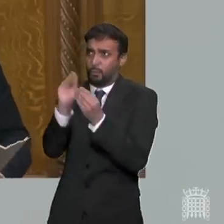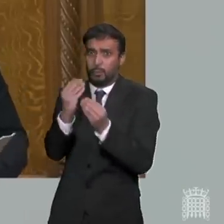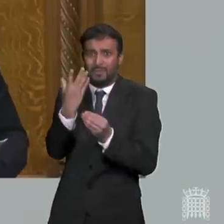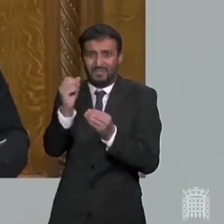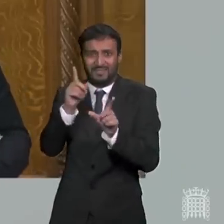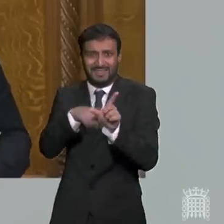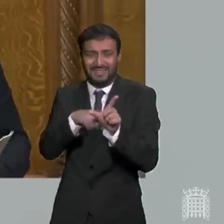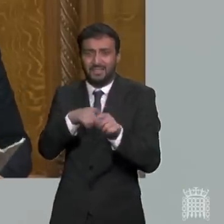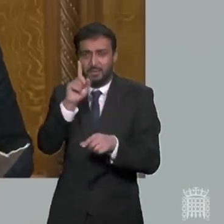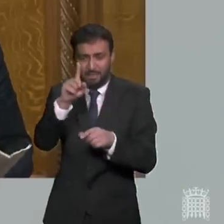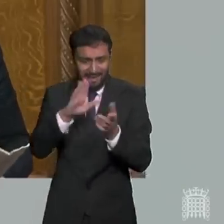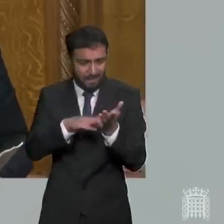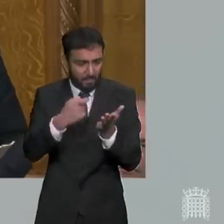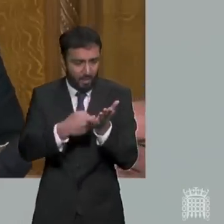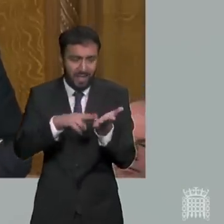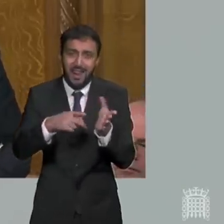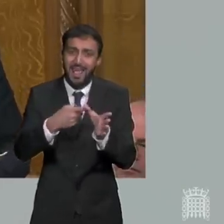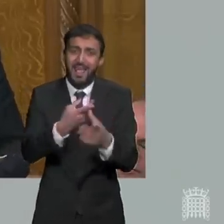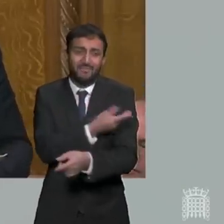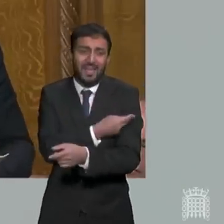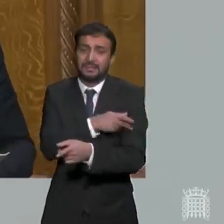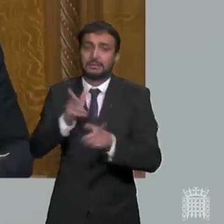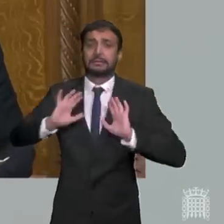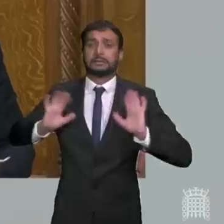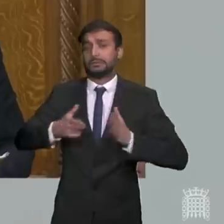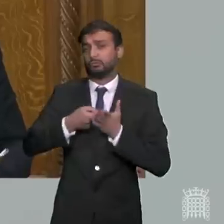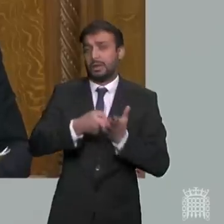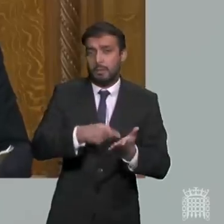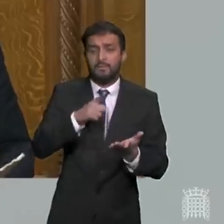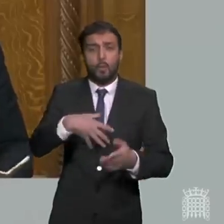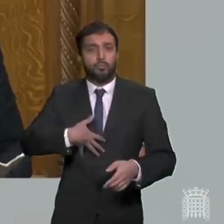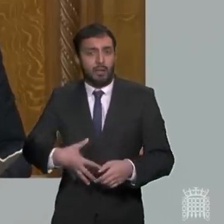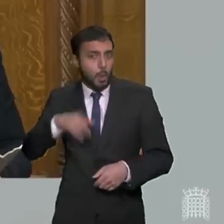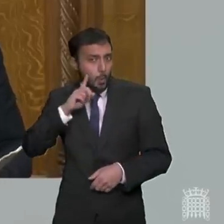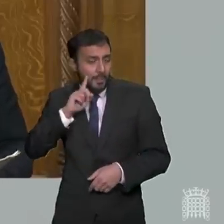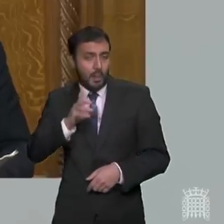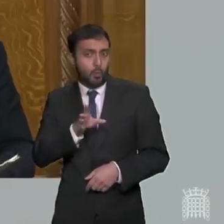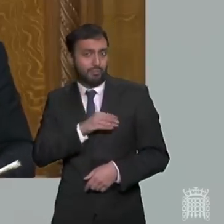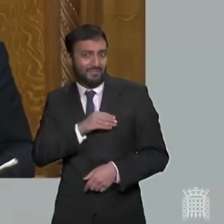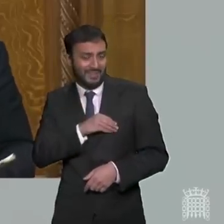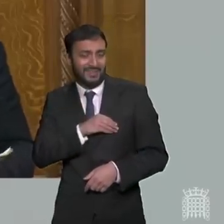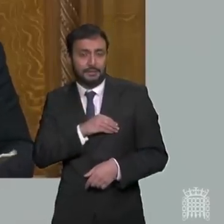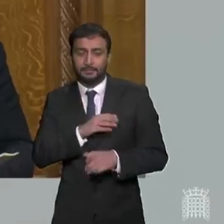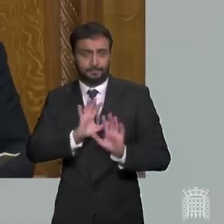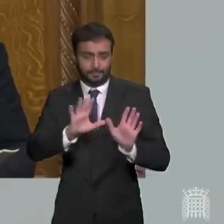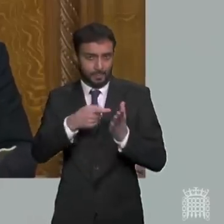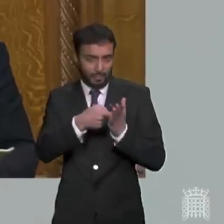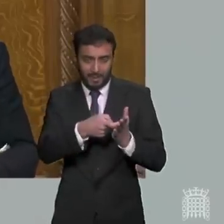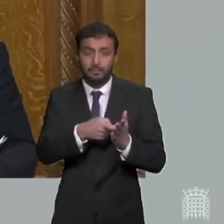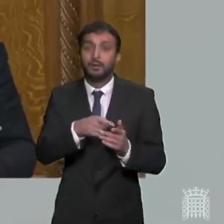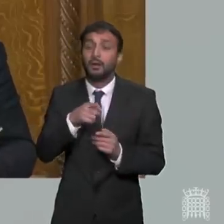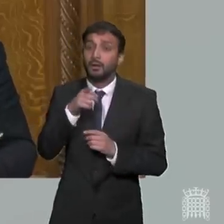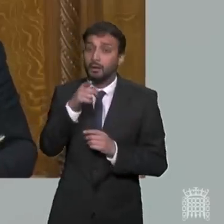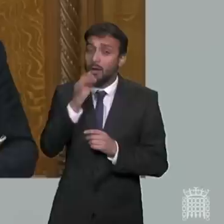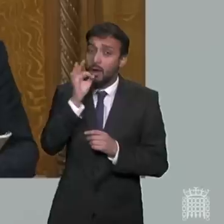that mRNA vaccines are not recommended for pregnant women or those who are breastfeeding, would my right honourable friend overturn the Big